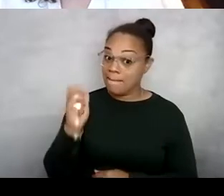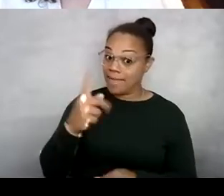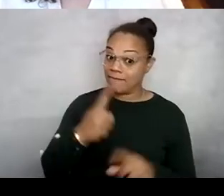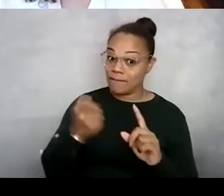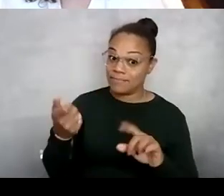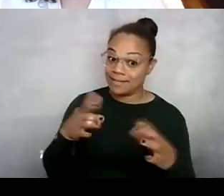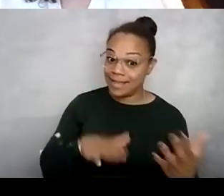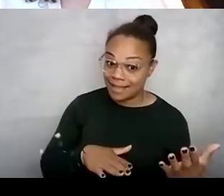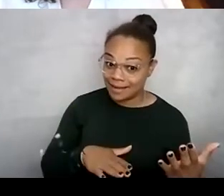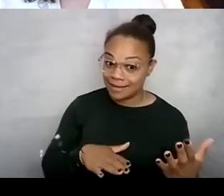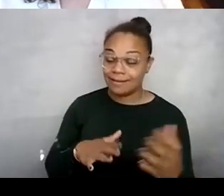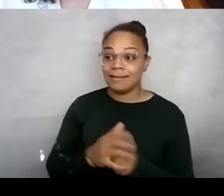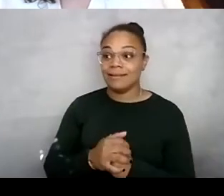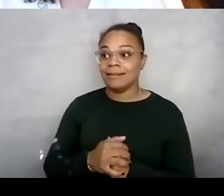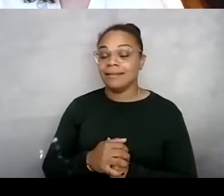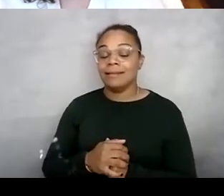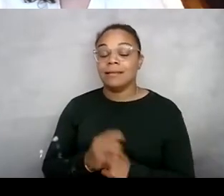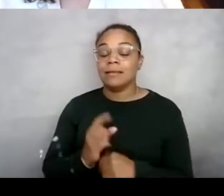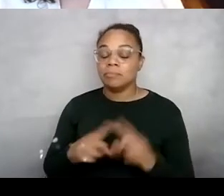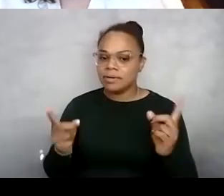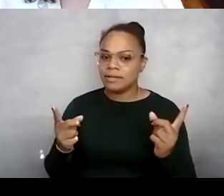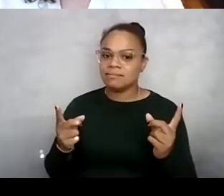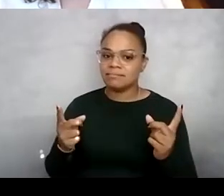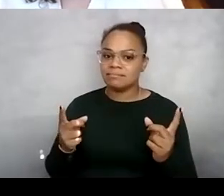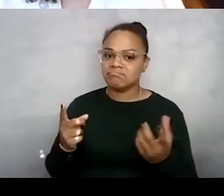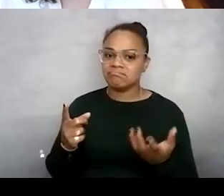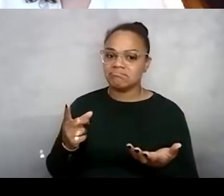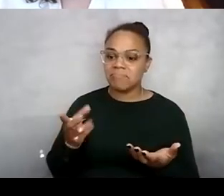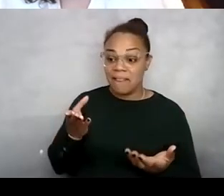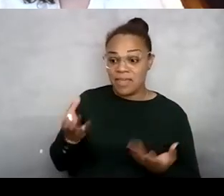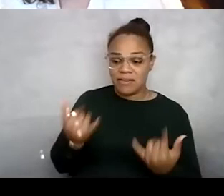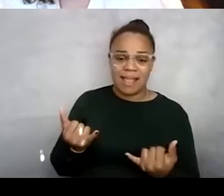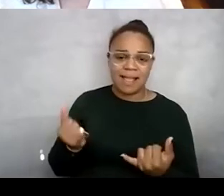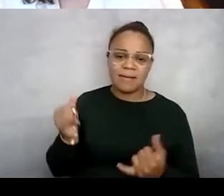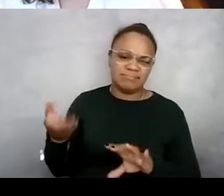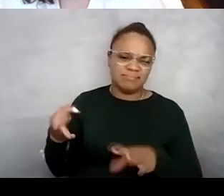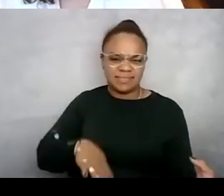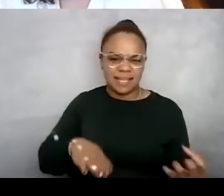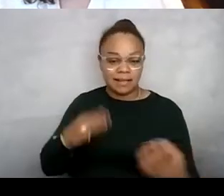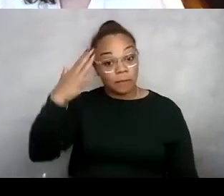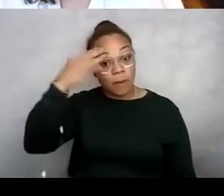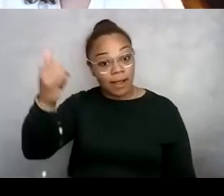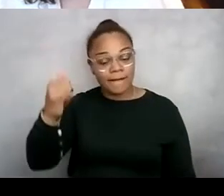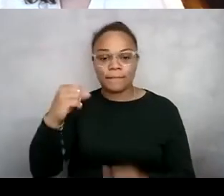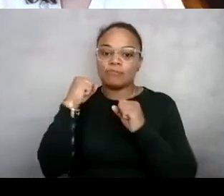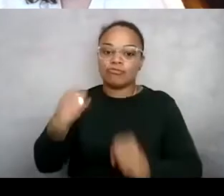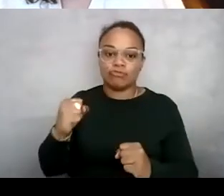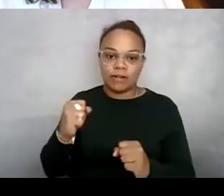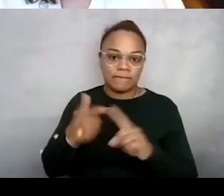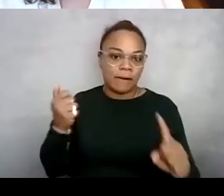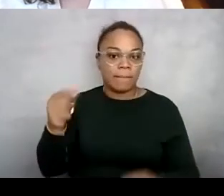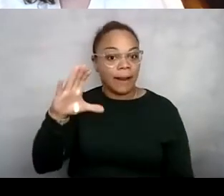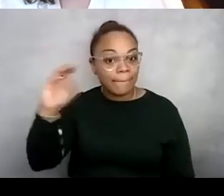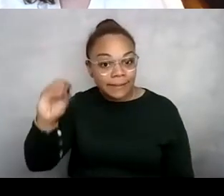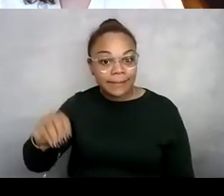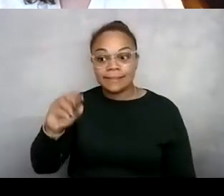back at the dark. But these are dead, and it's because of the strength of companies and people, families standing